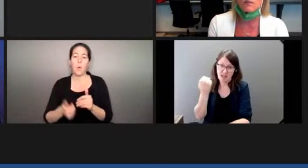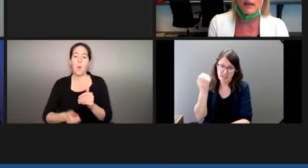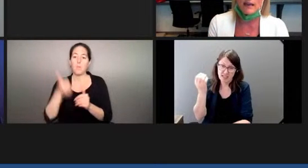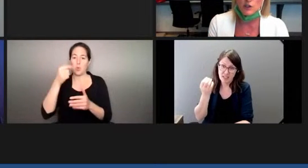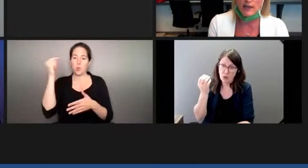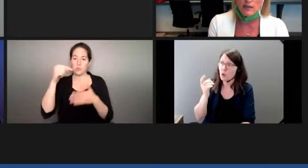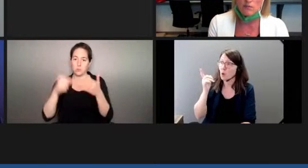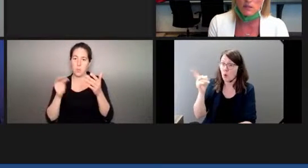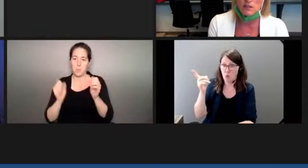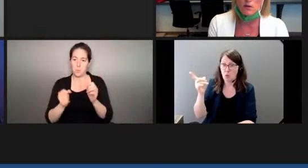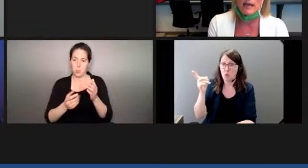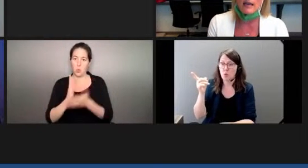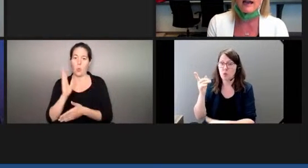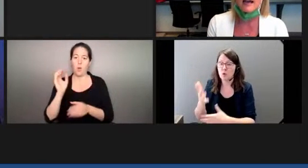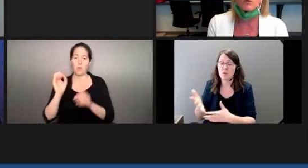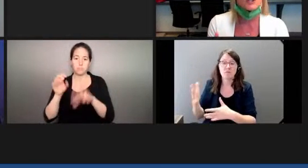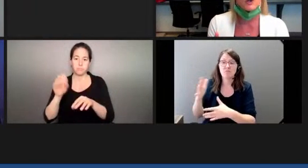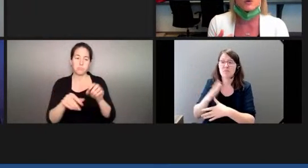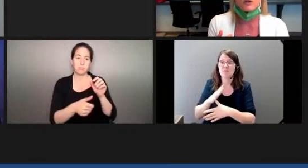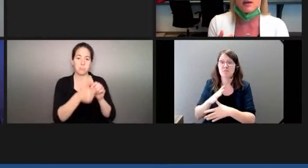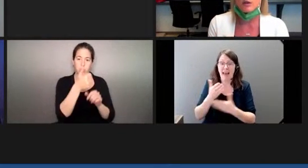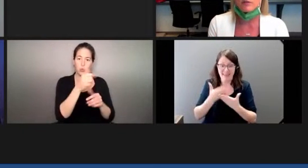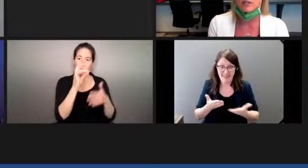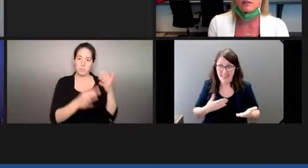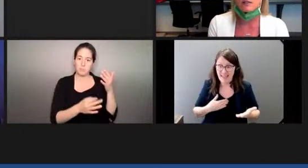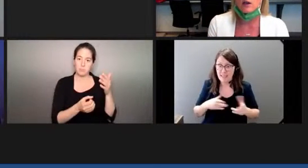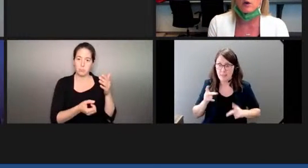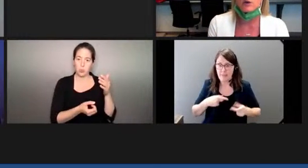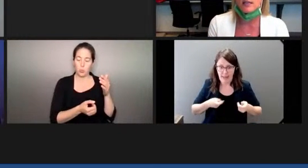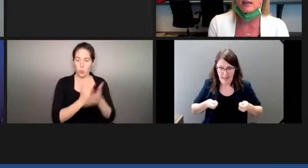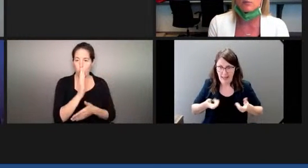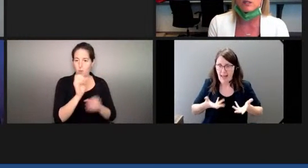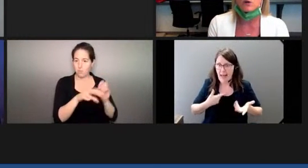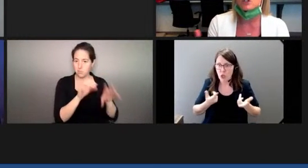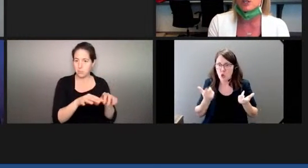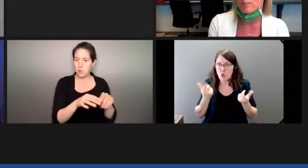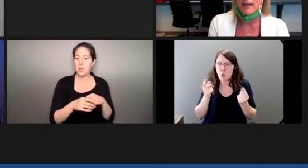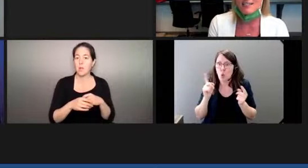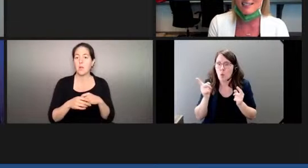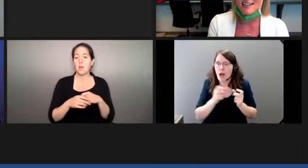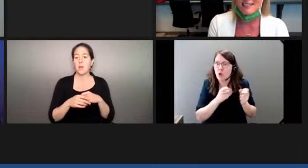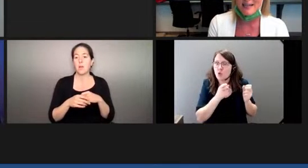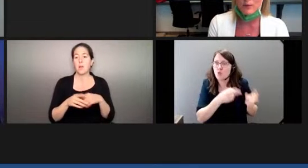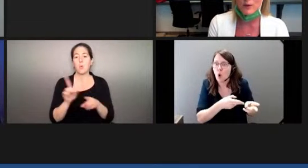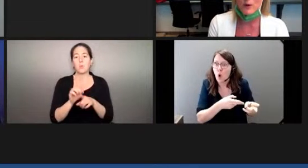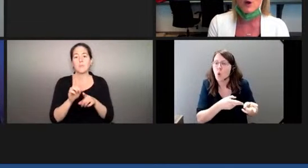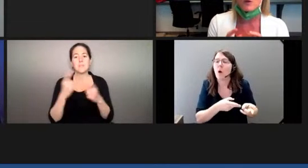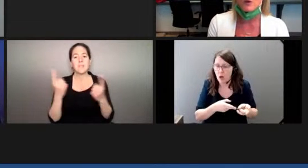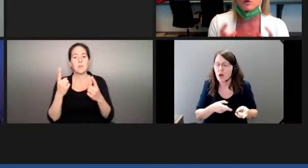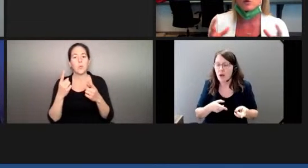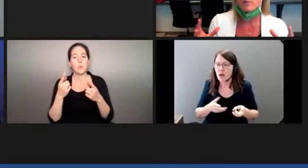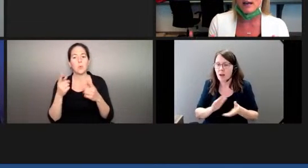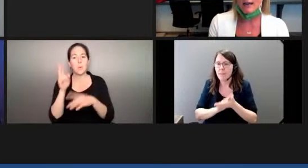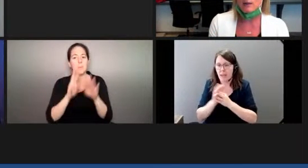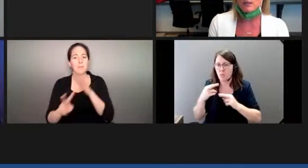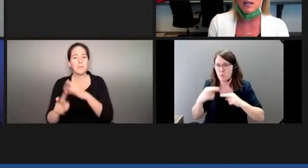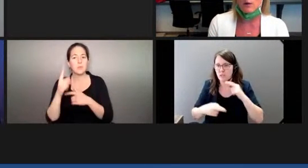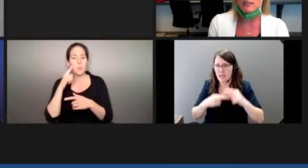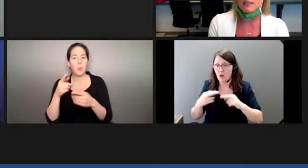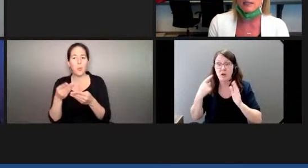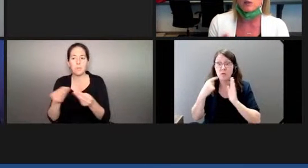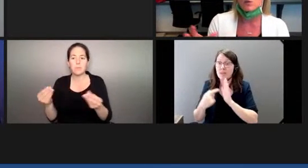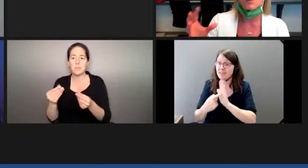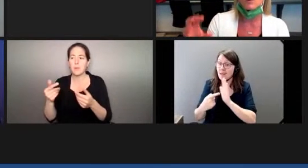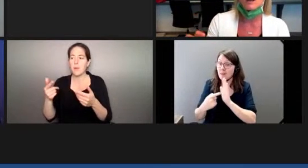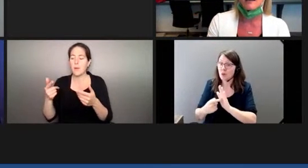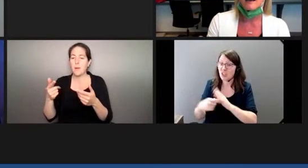to manage items, so which include a number of different single-use items. So chip bags, as an example, those will be items that